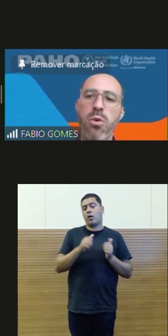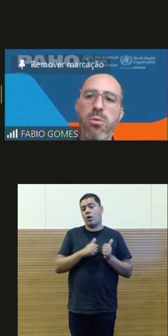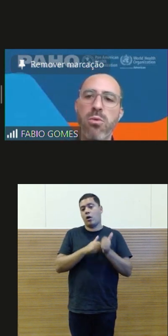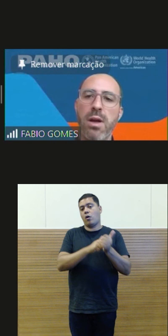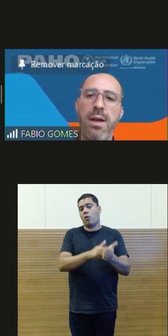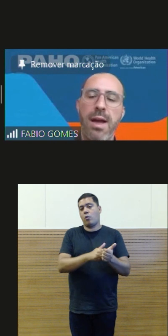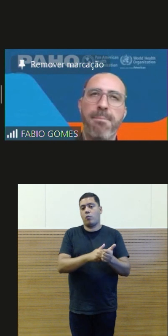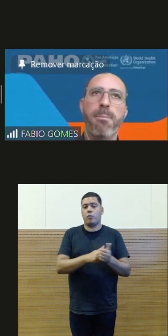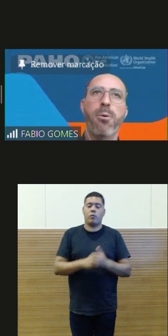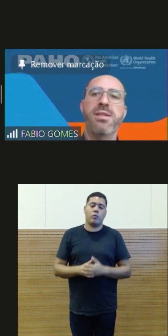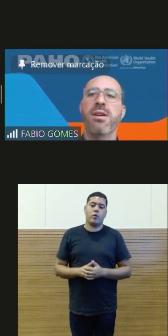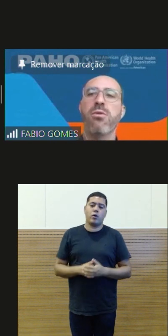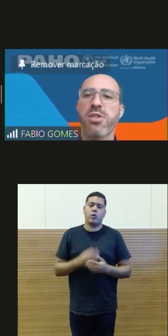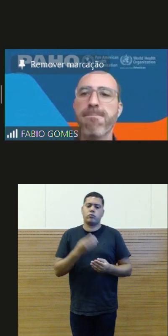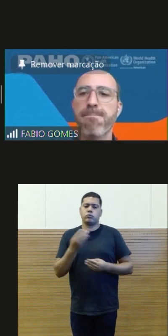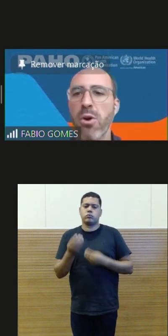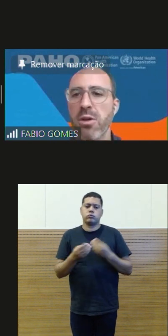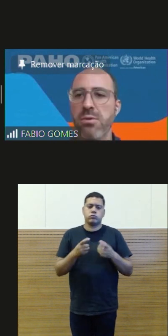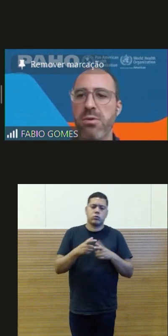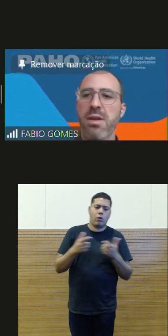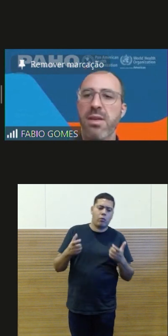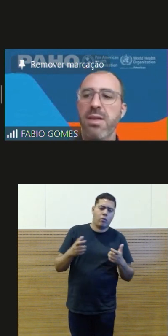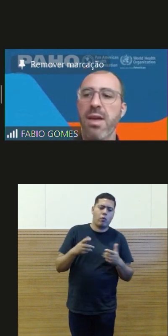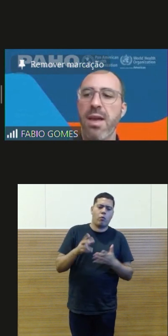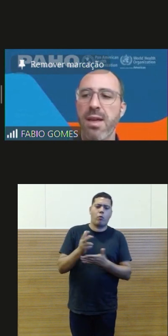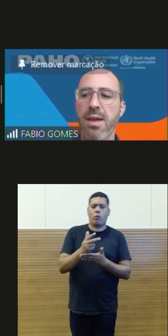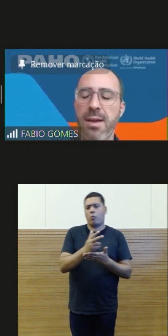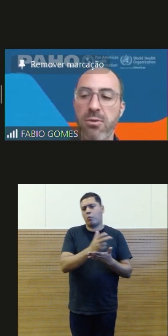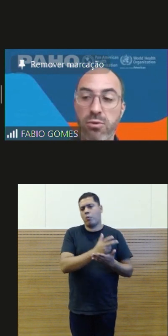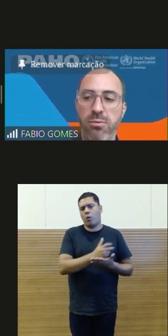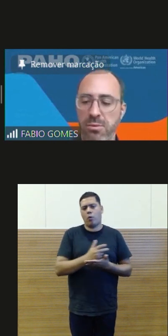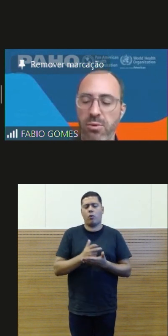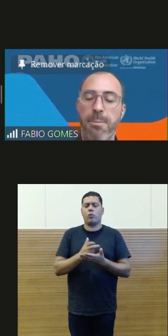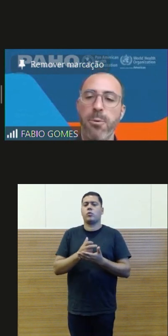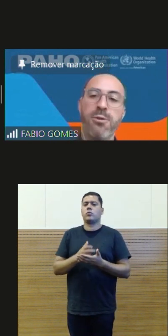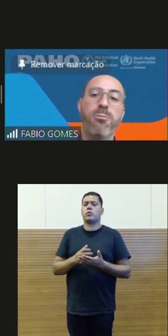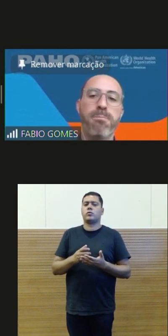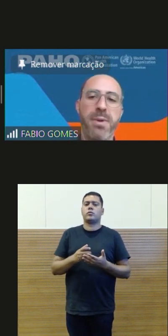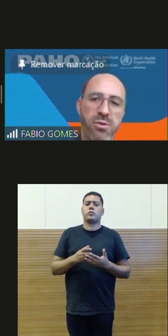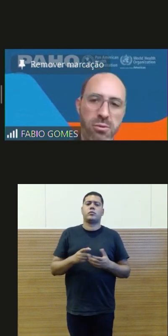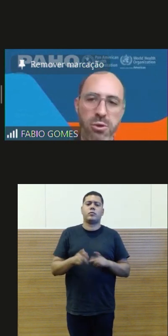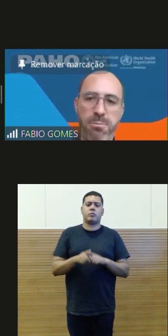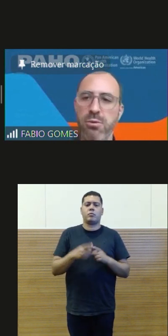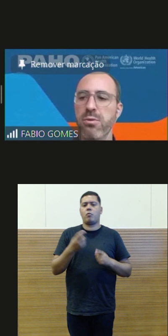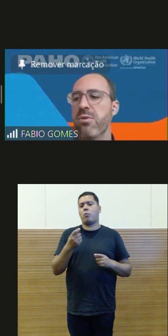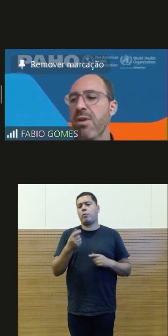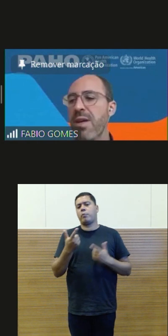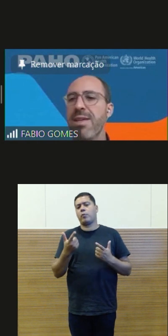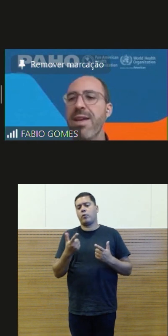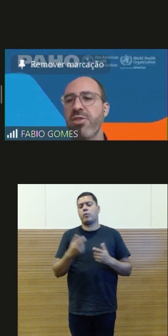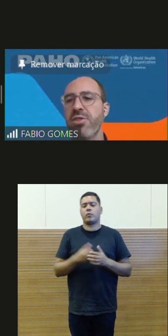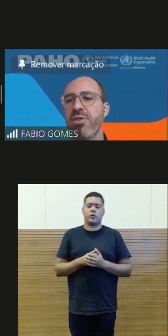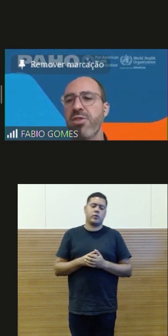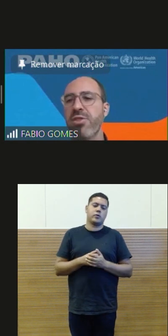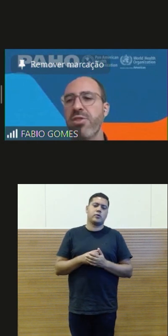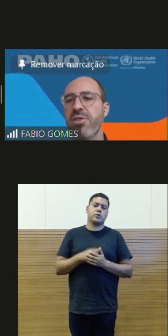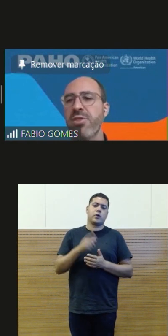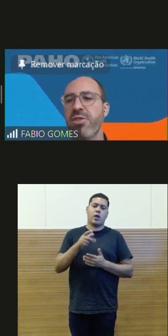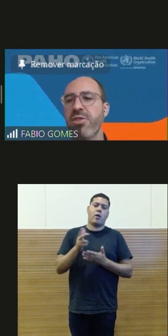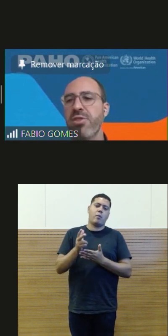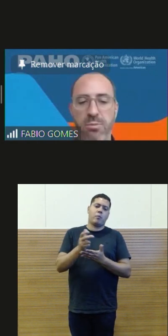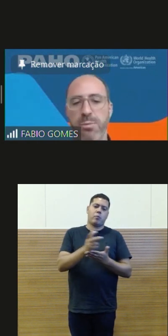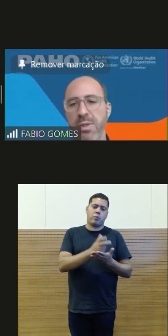the indicator for tobacco that also follows how well the proportion of taxes, the proportion of the prices